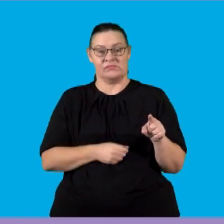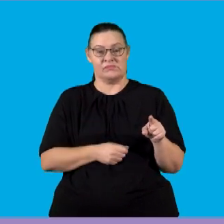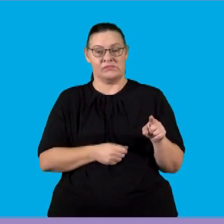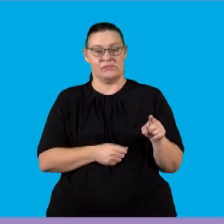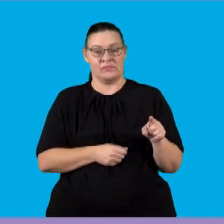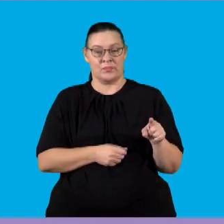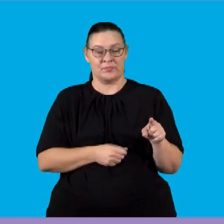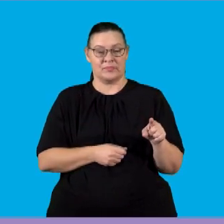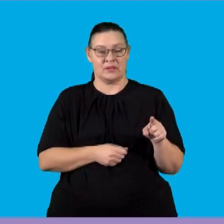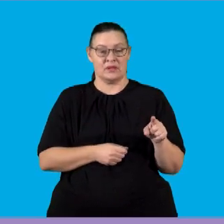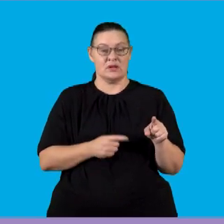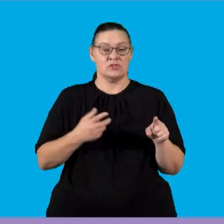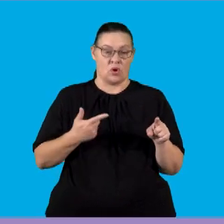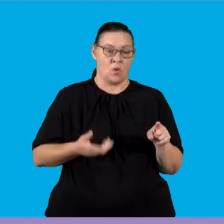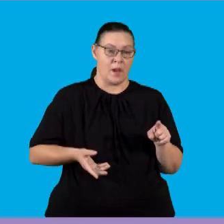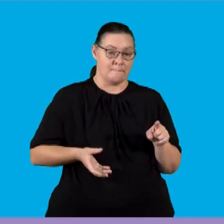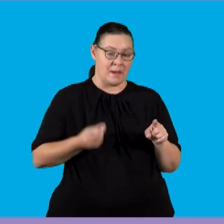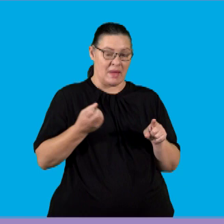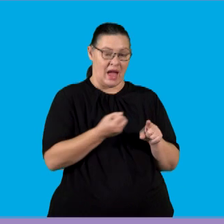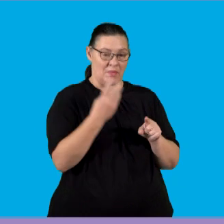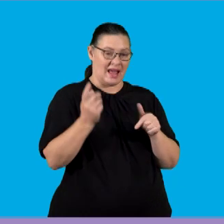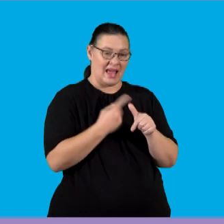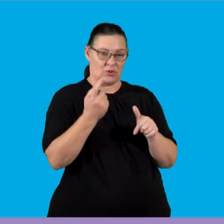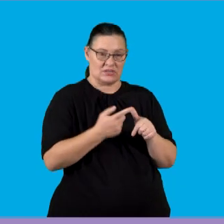our given answer of